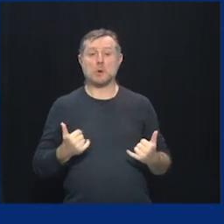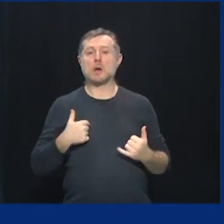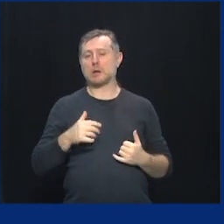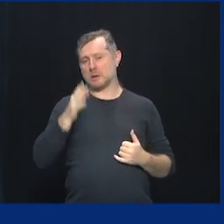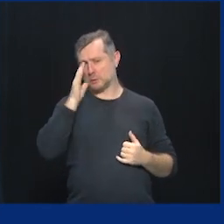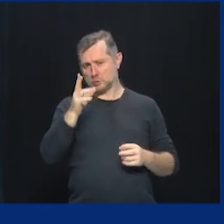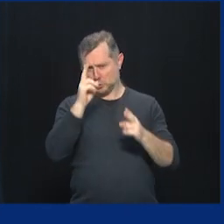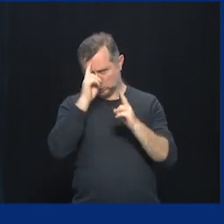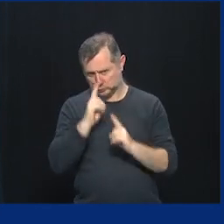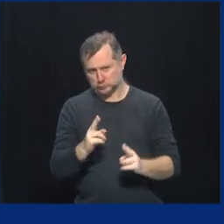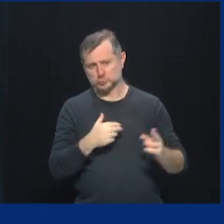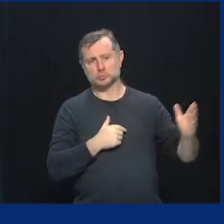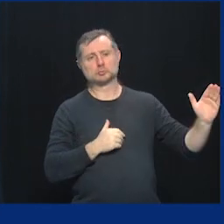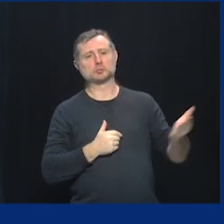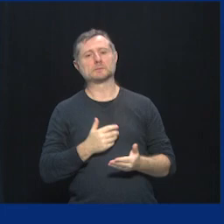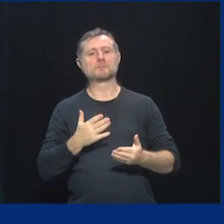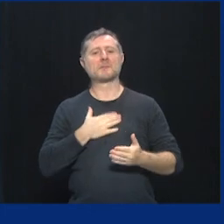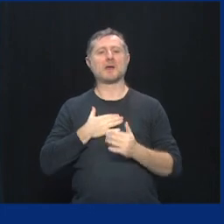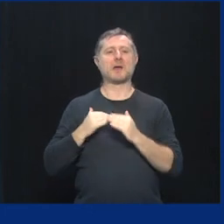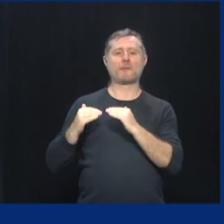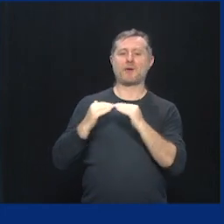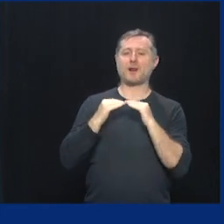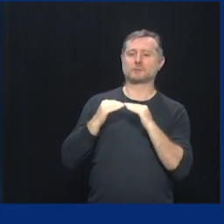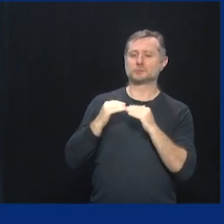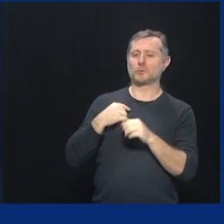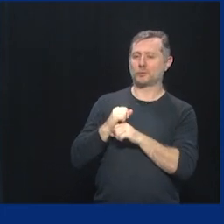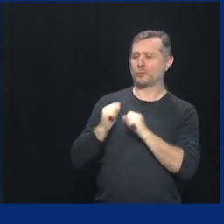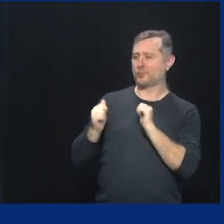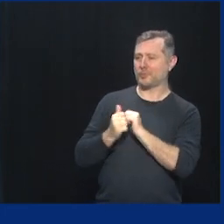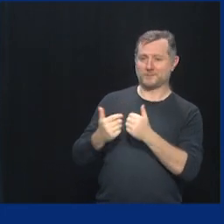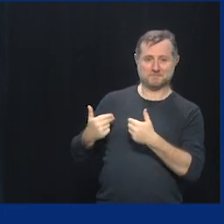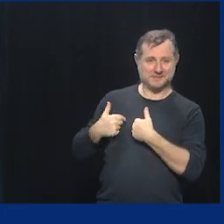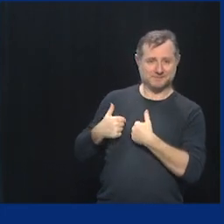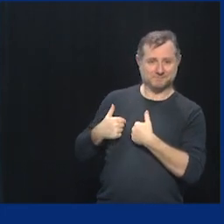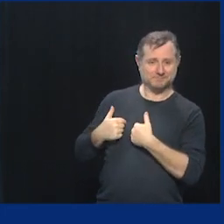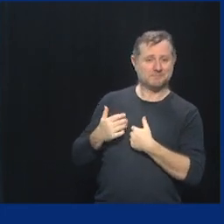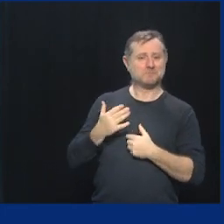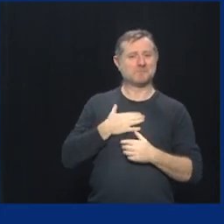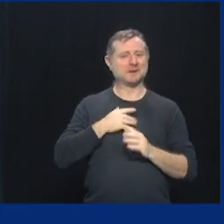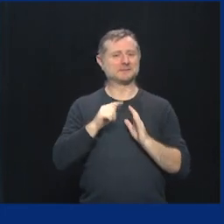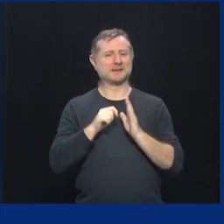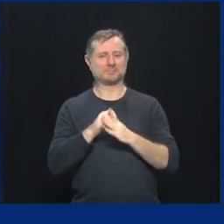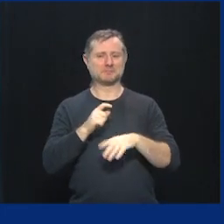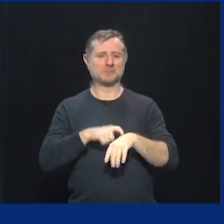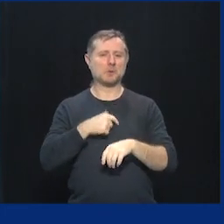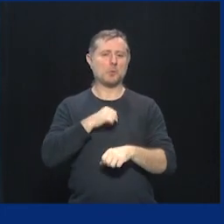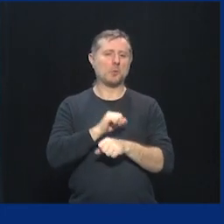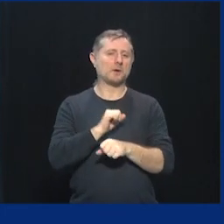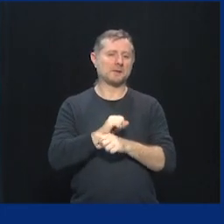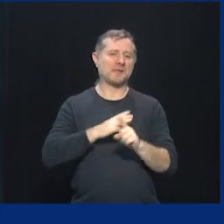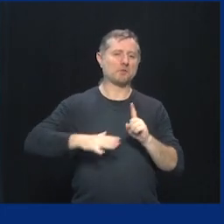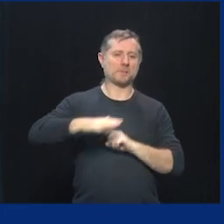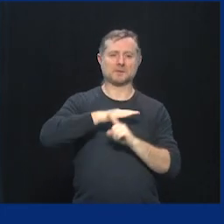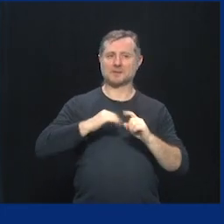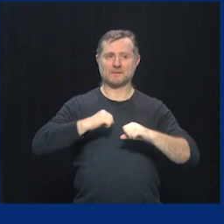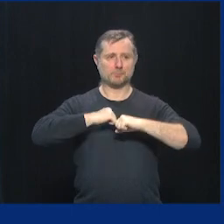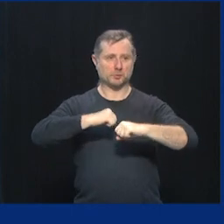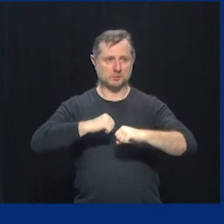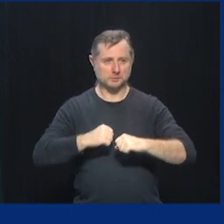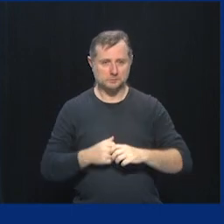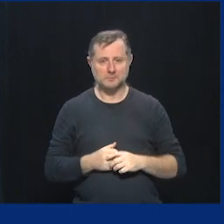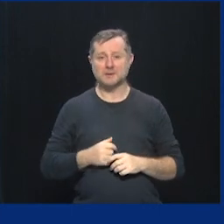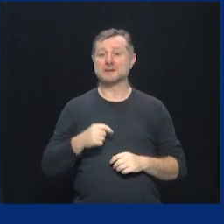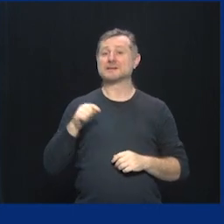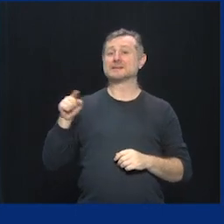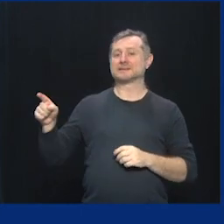up my colleague, someone who worked with me from my time being the Environmental Protection Chairman in the Council, him being Civil